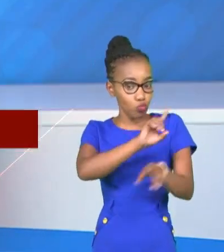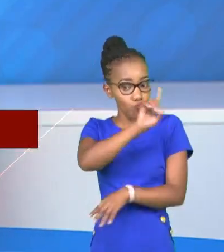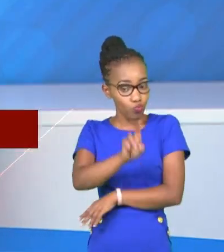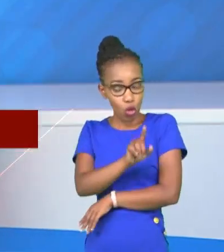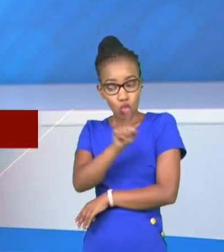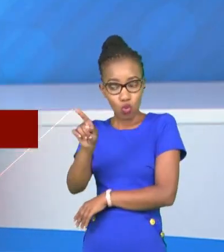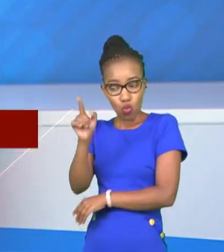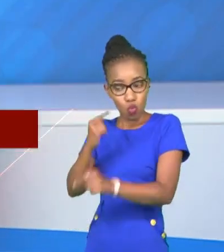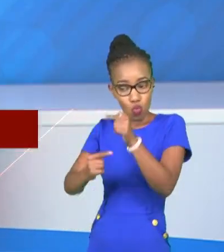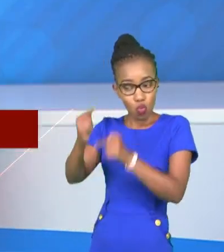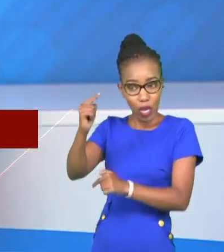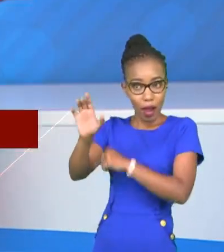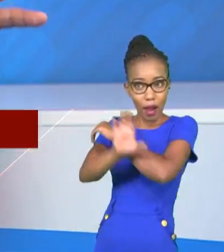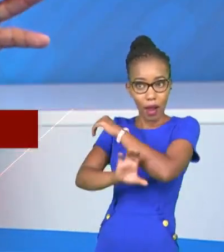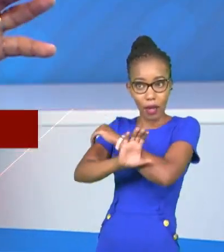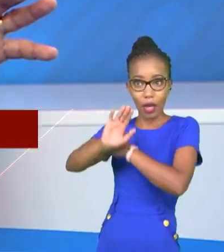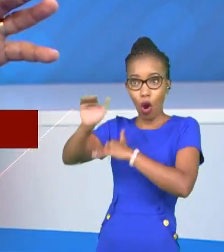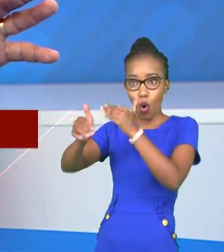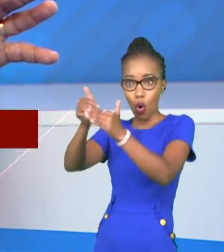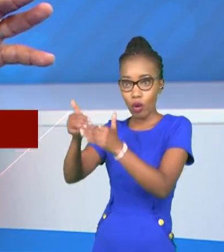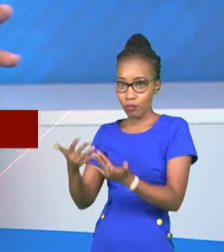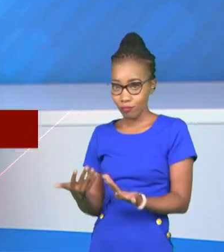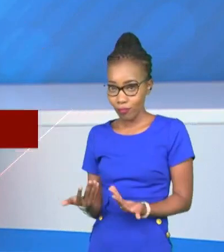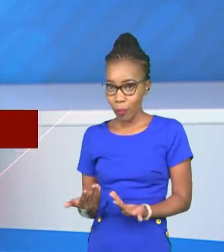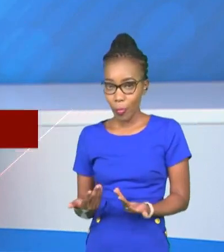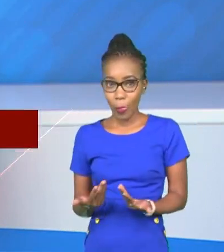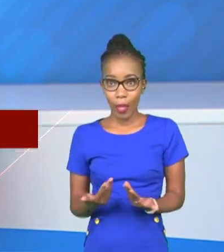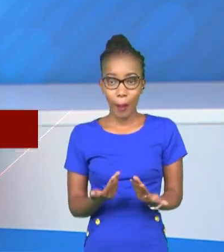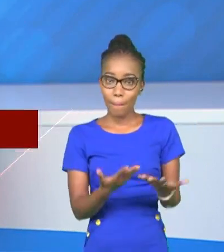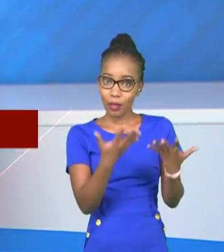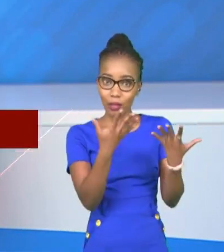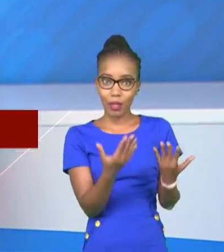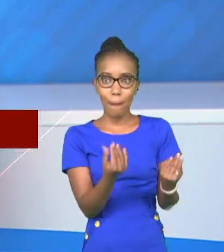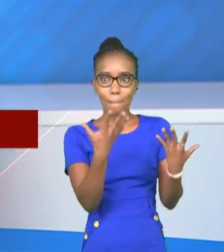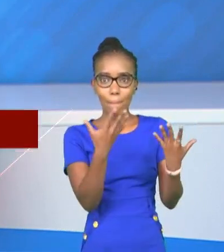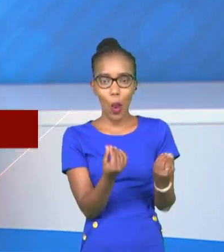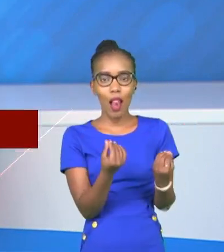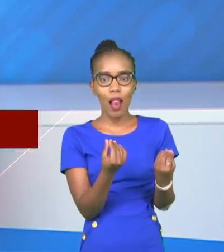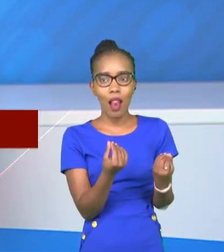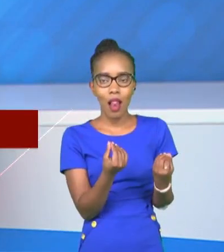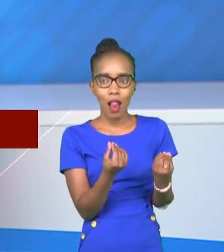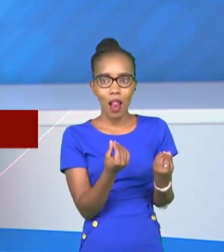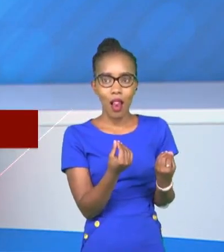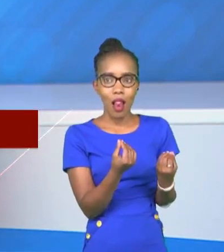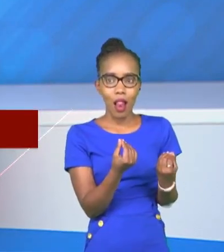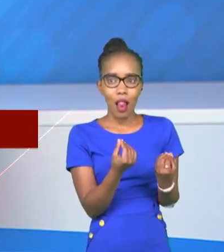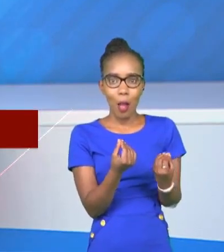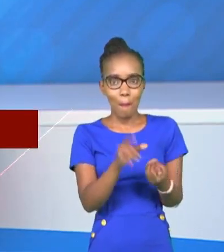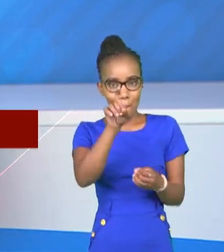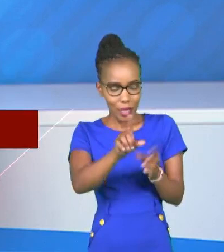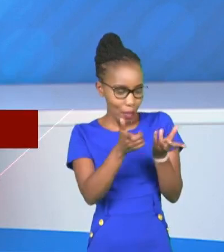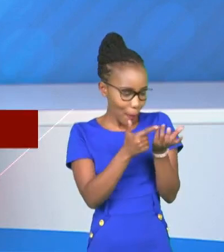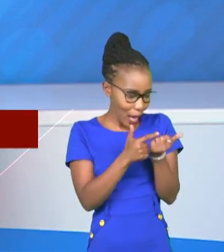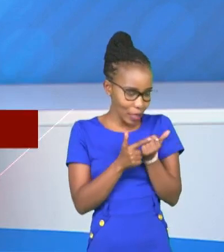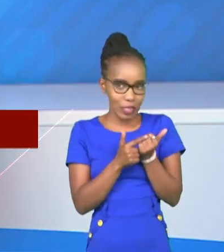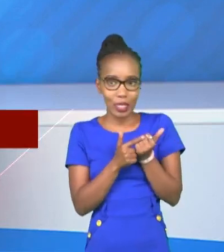you're going to take the whole country? Yes. Let me. It's just a simple calculation, and you need to do maths here. Mm-hmm.